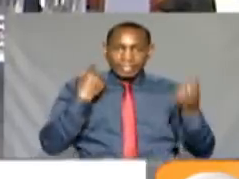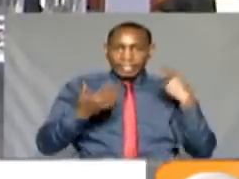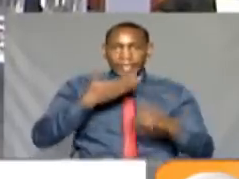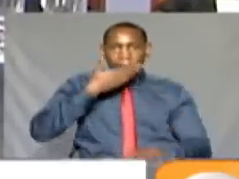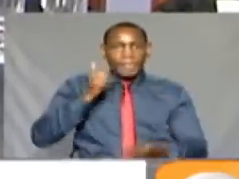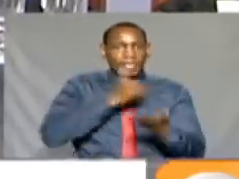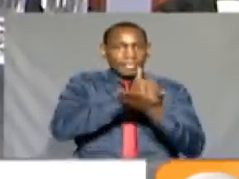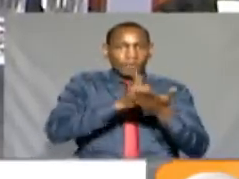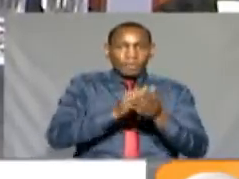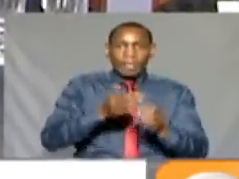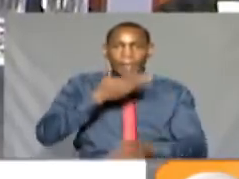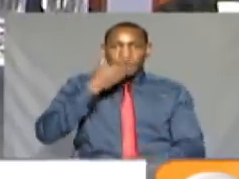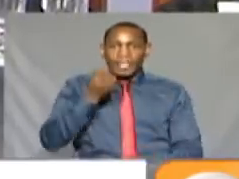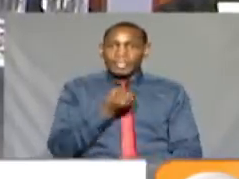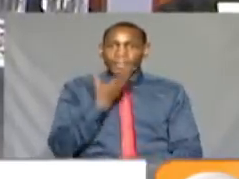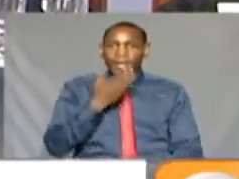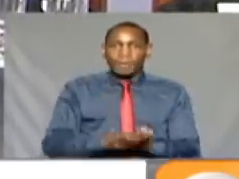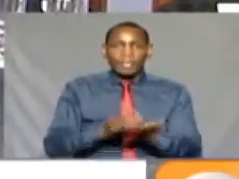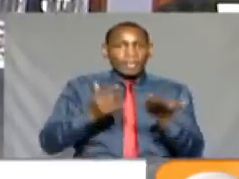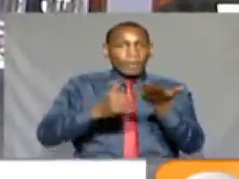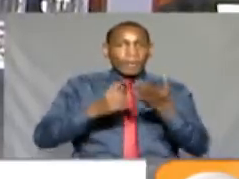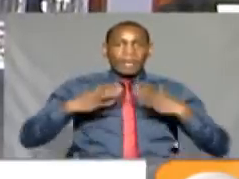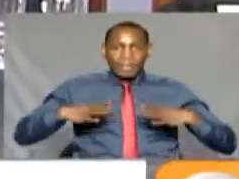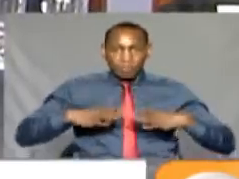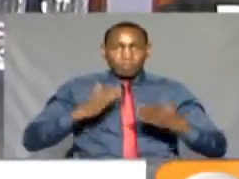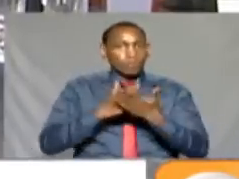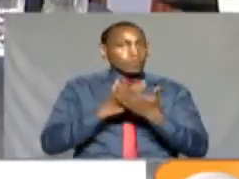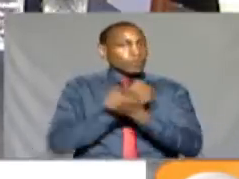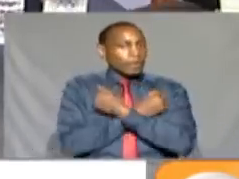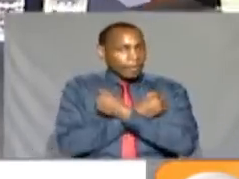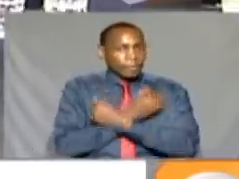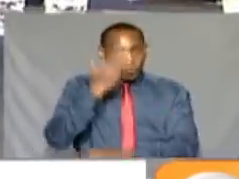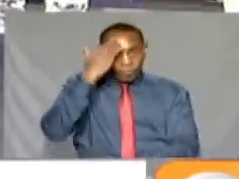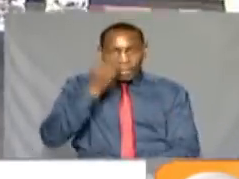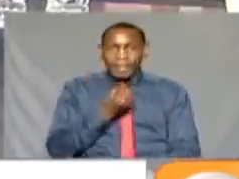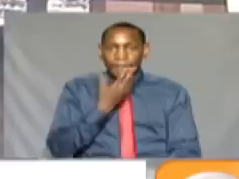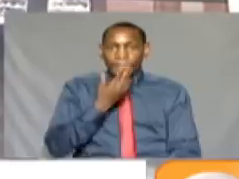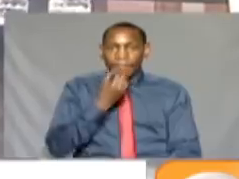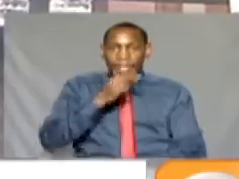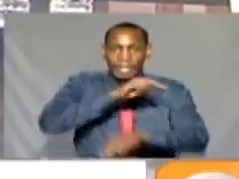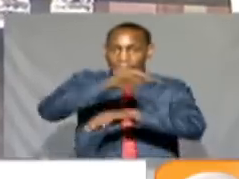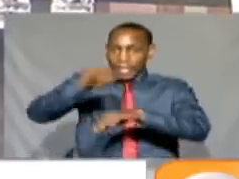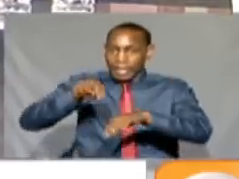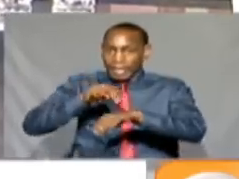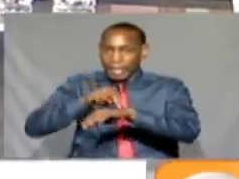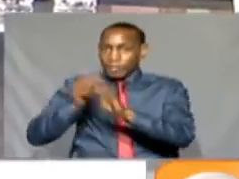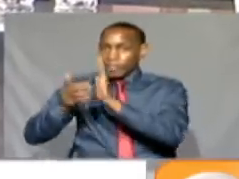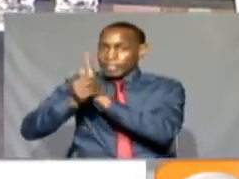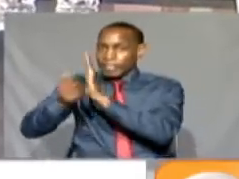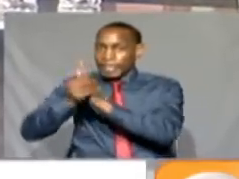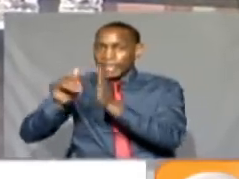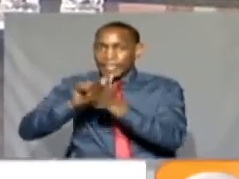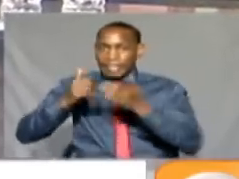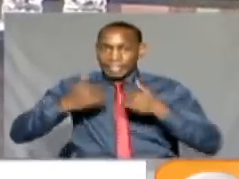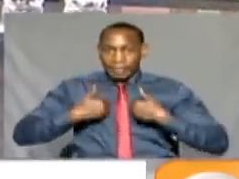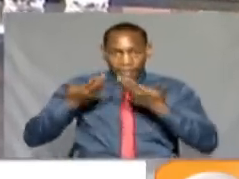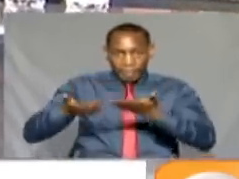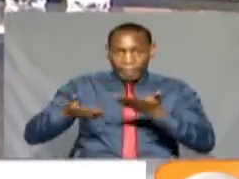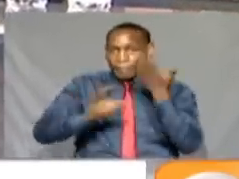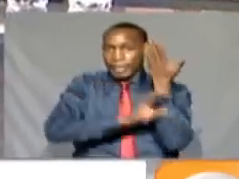best roses. Juu wazungu wanapendana. Juu ya maua yetu. Yes. Okay. The nation is the talent we have within this